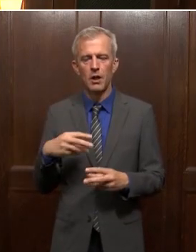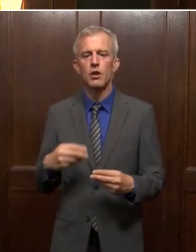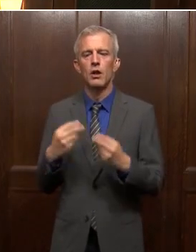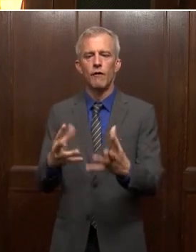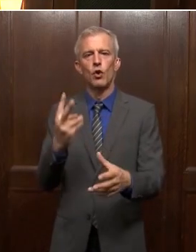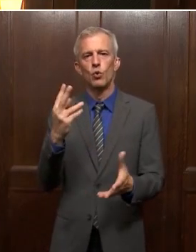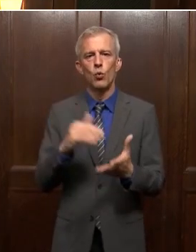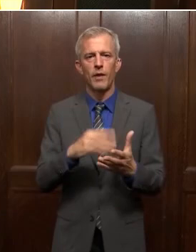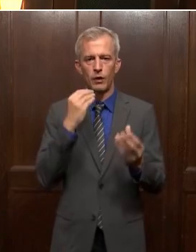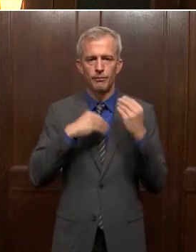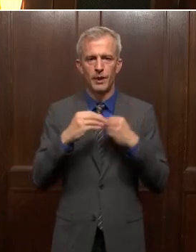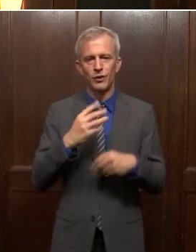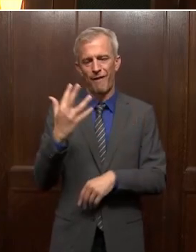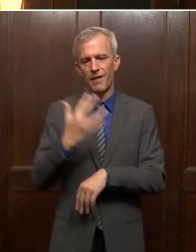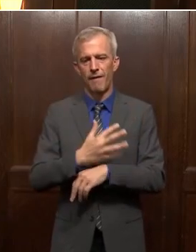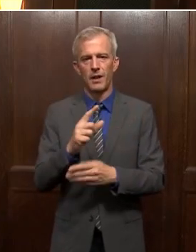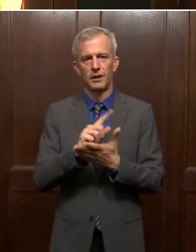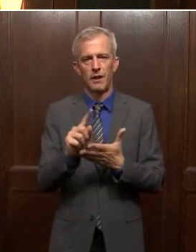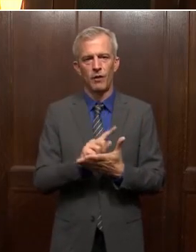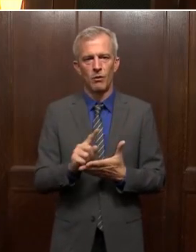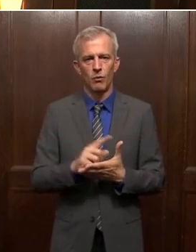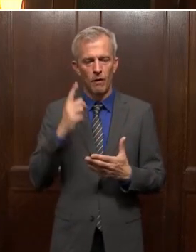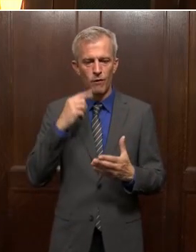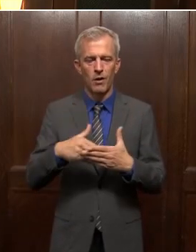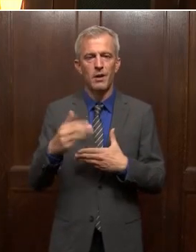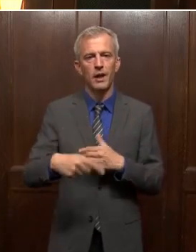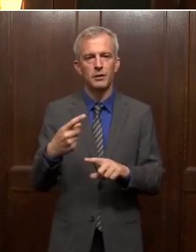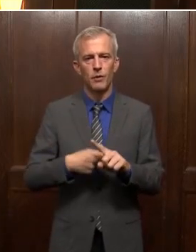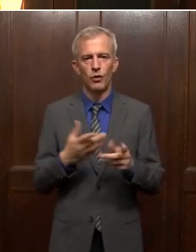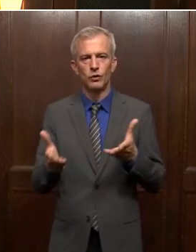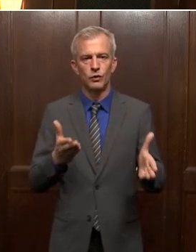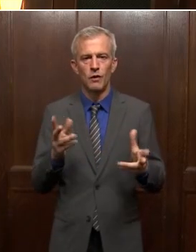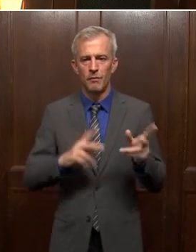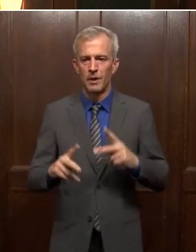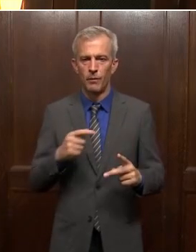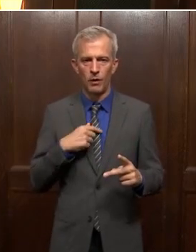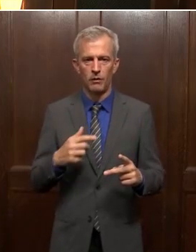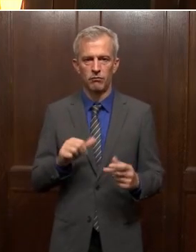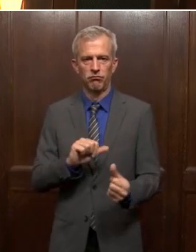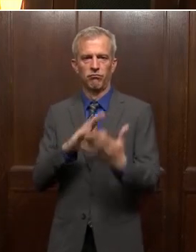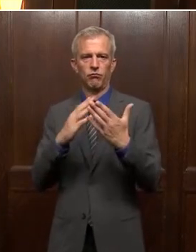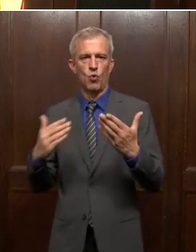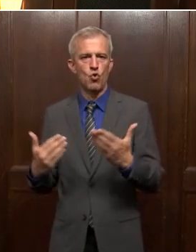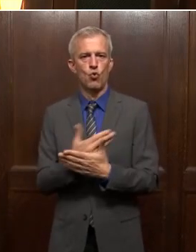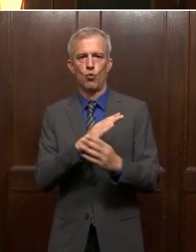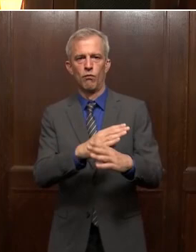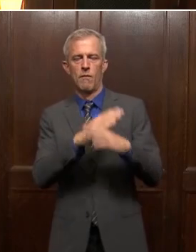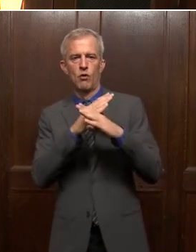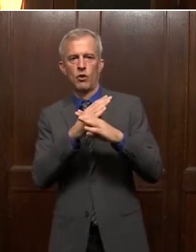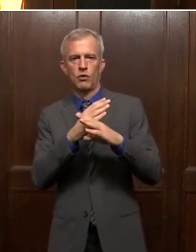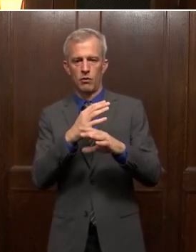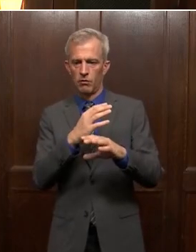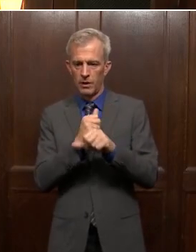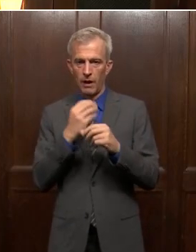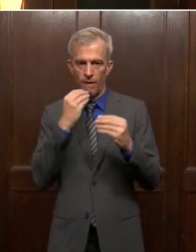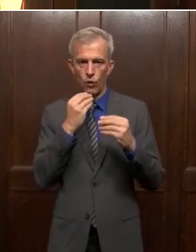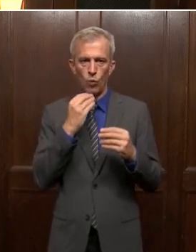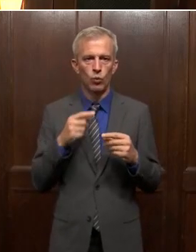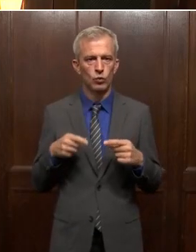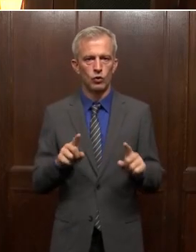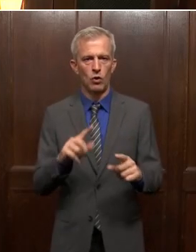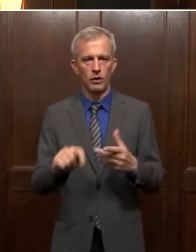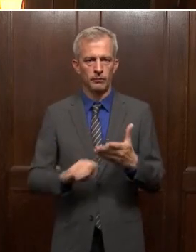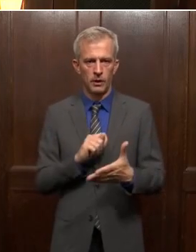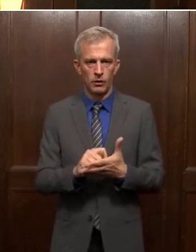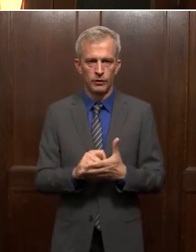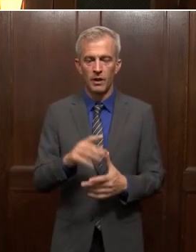meals 5 days a week for the next month to serve folks who are facing new barriers accessing food during this emergency period. The